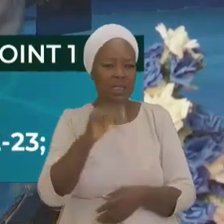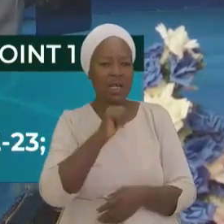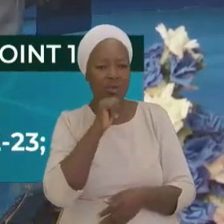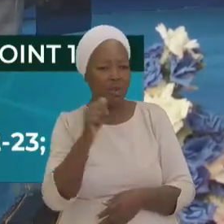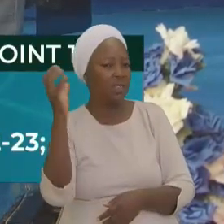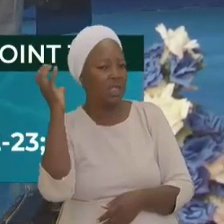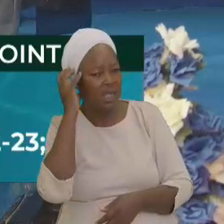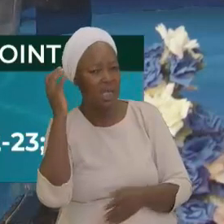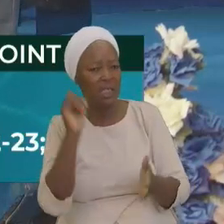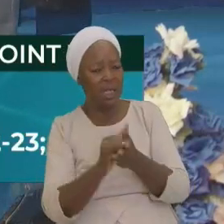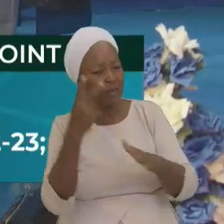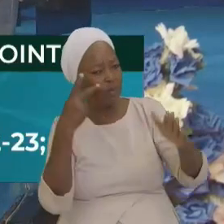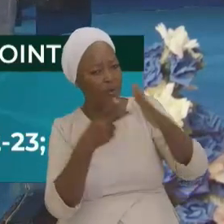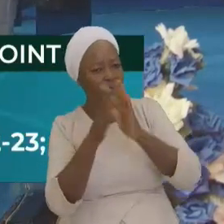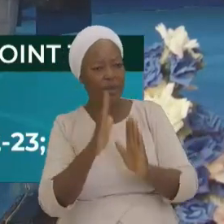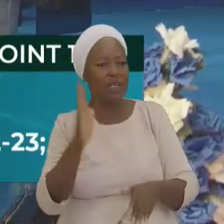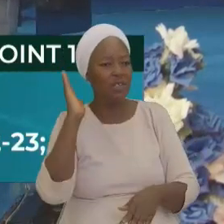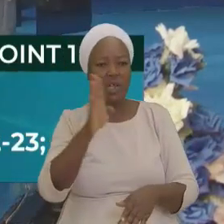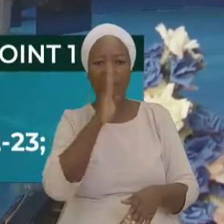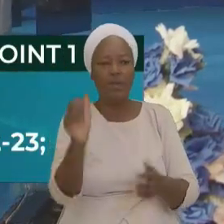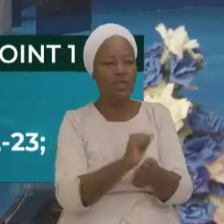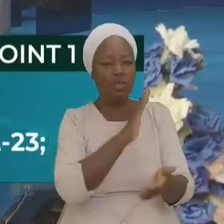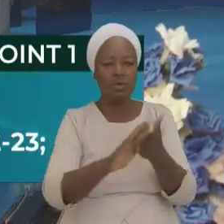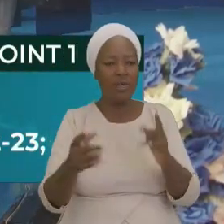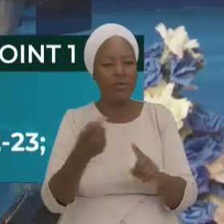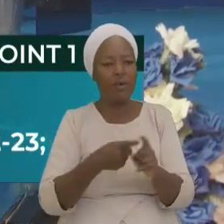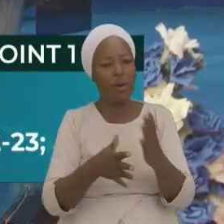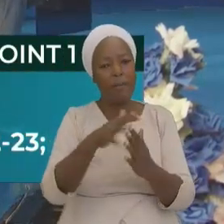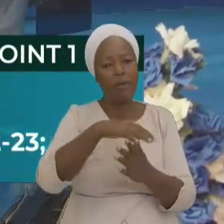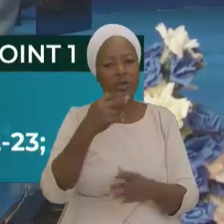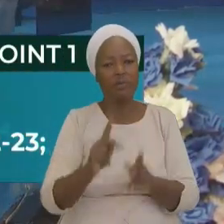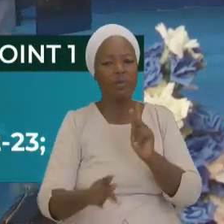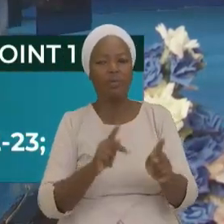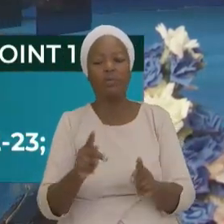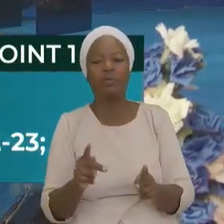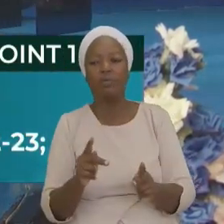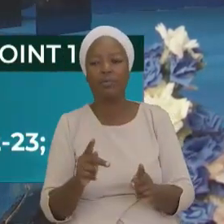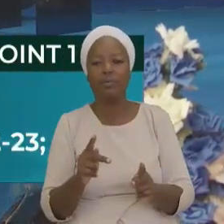hear that prophet shall be destroyed from among the people.